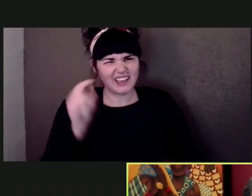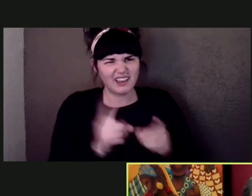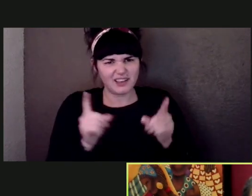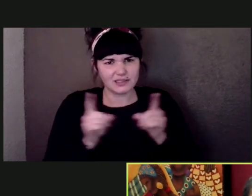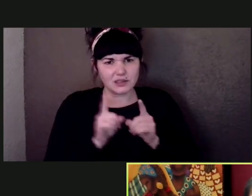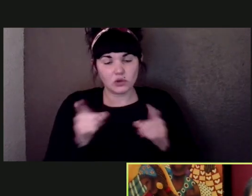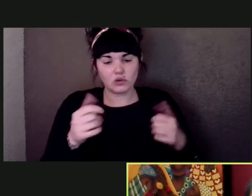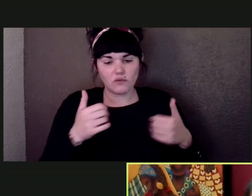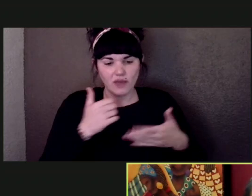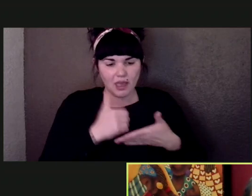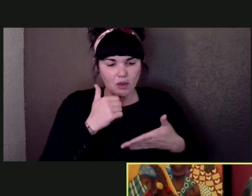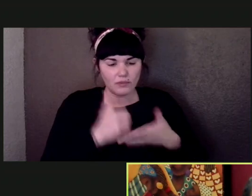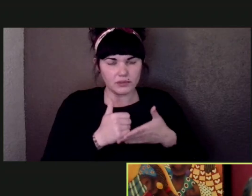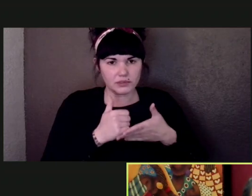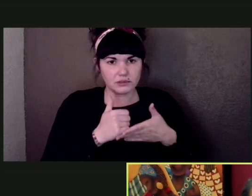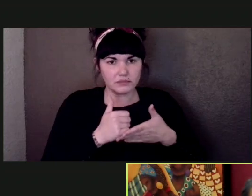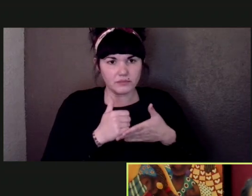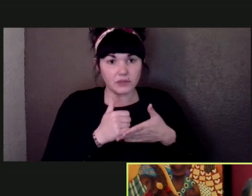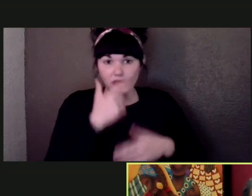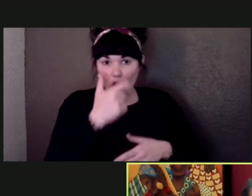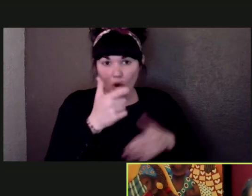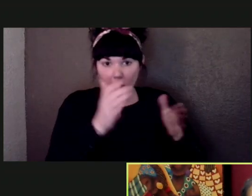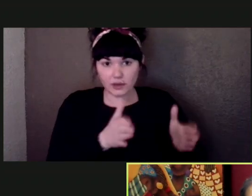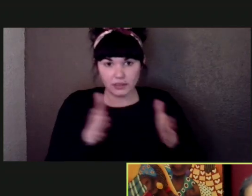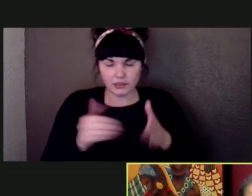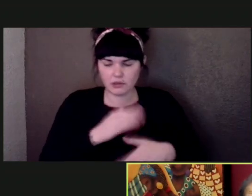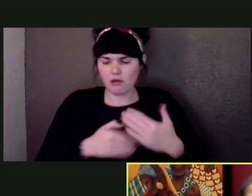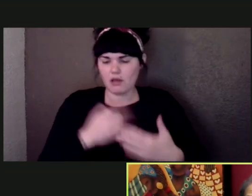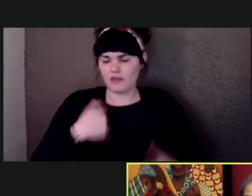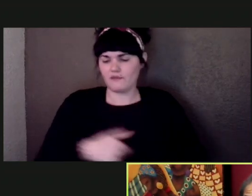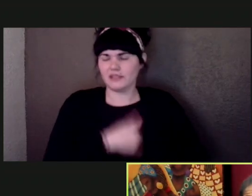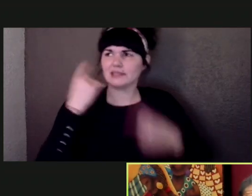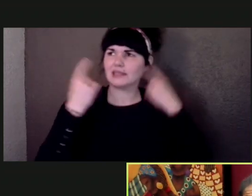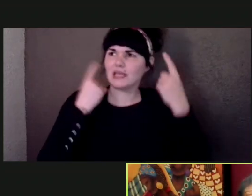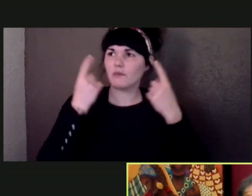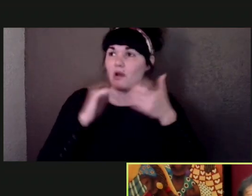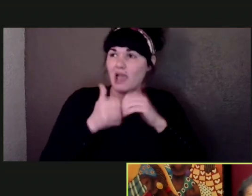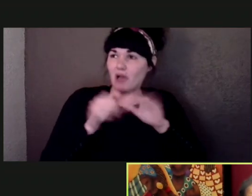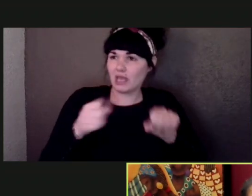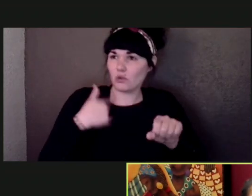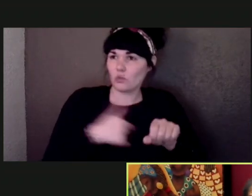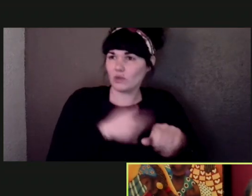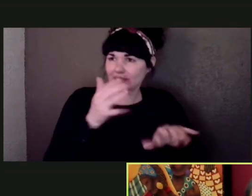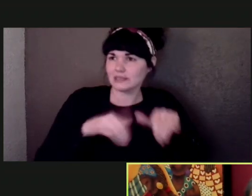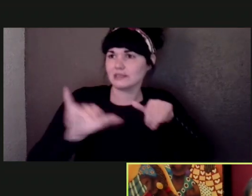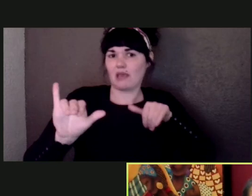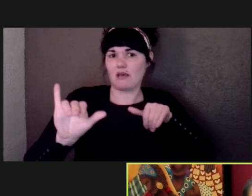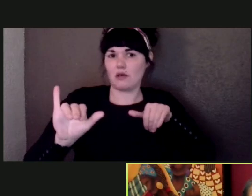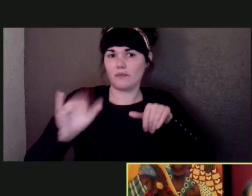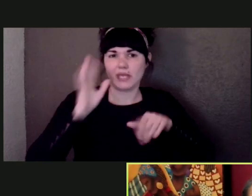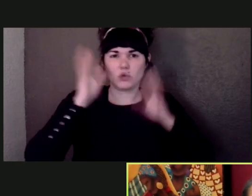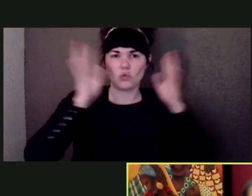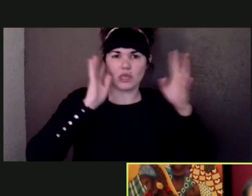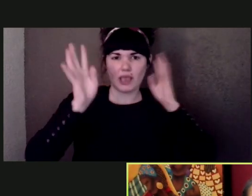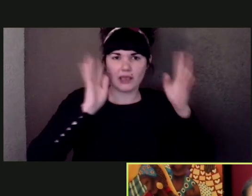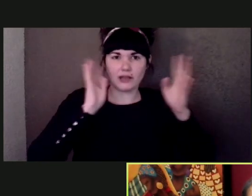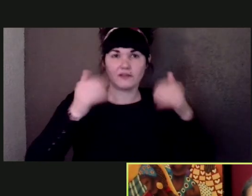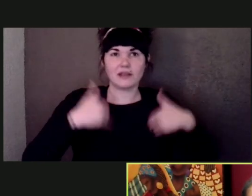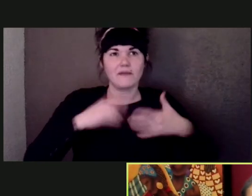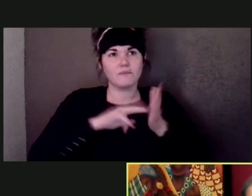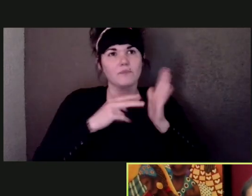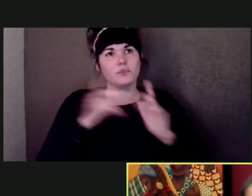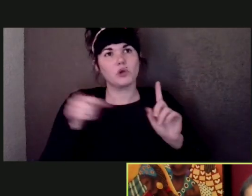the audience and all of us think about the ways that we can still be creative and purposeful in still meeting